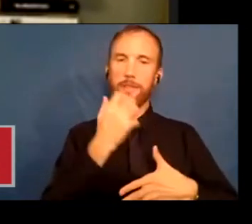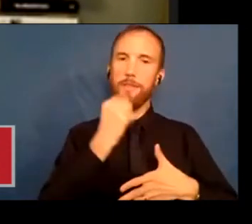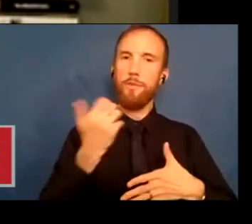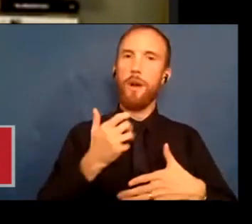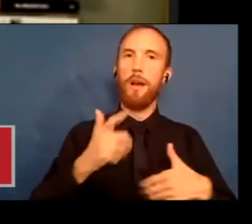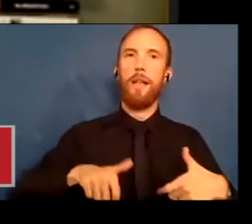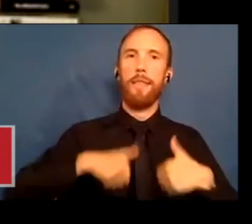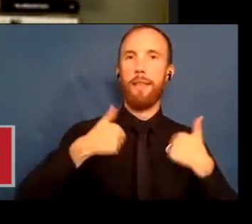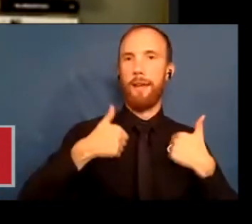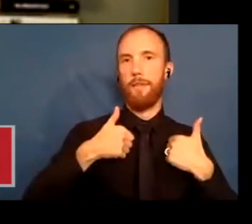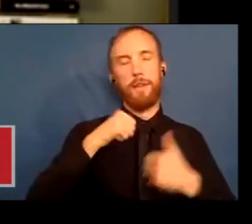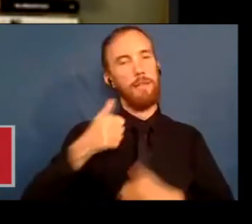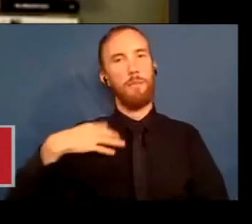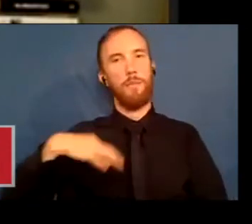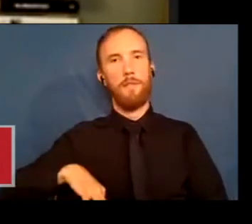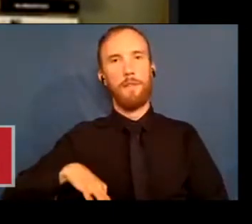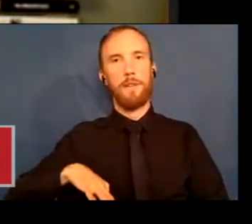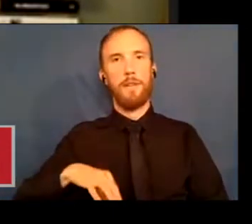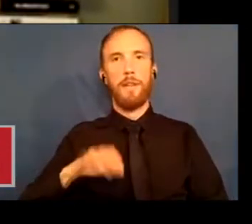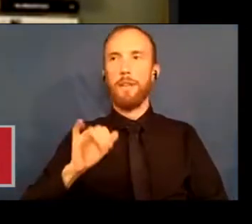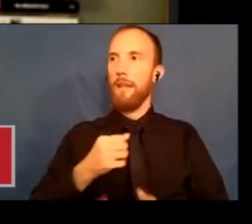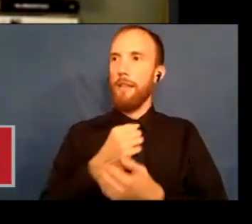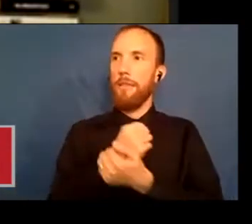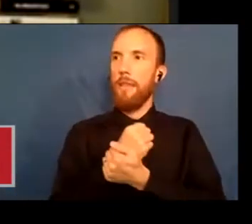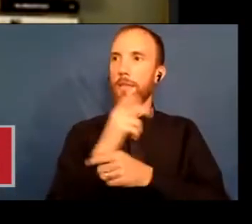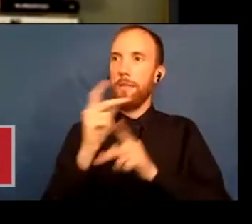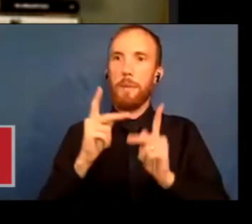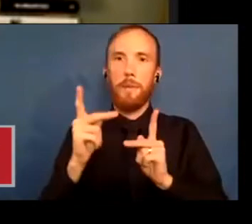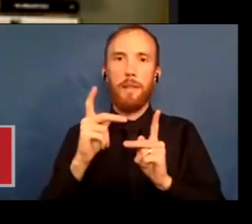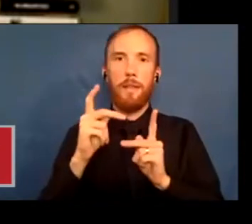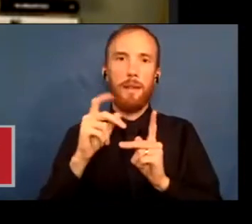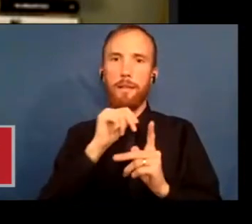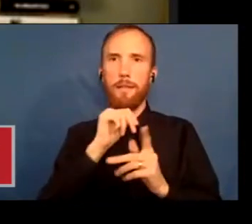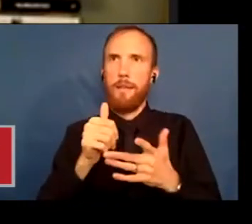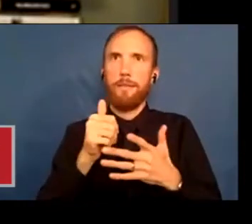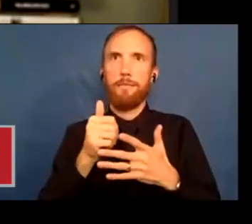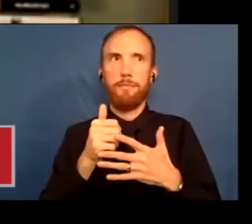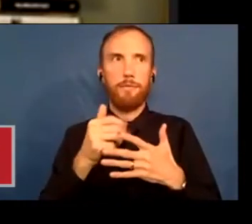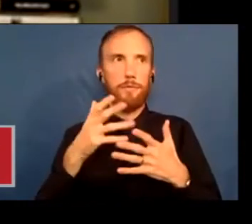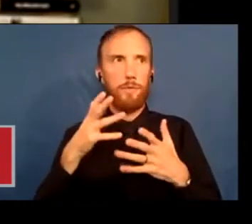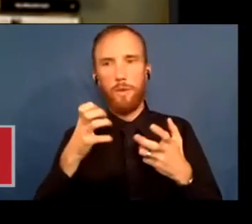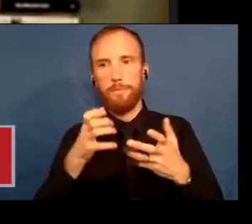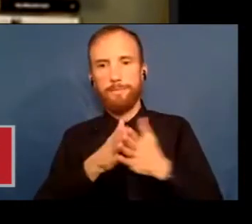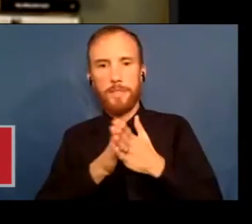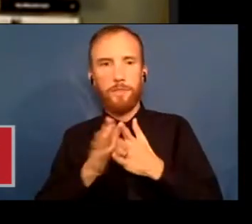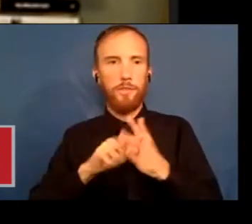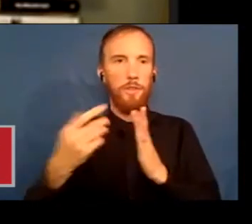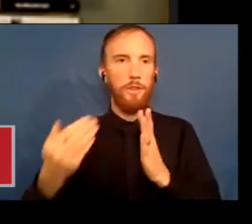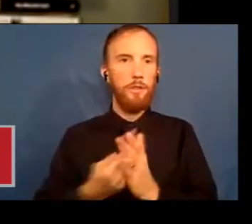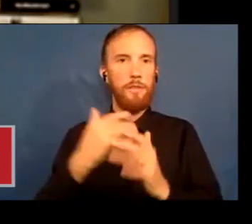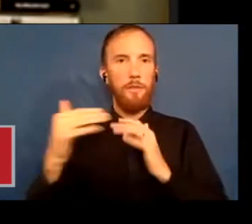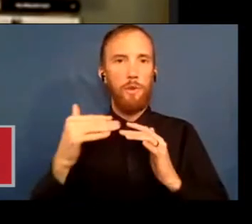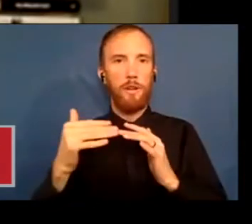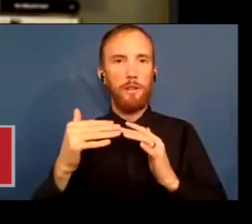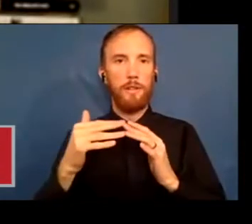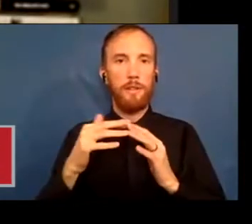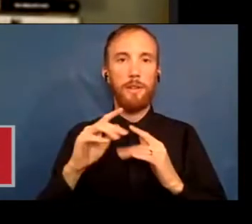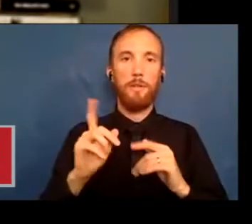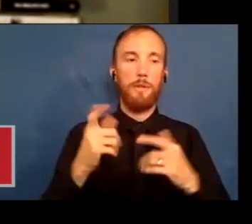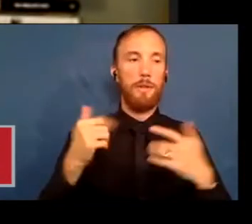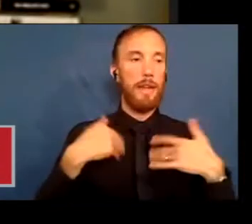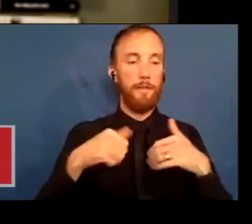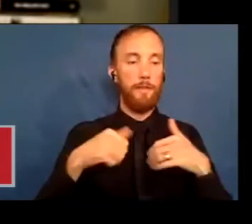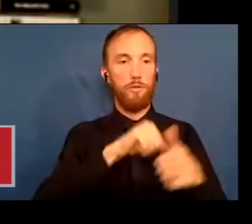amongst peoples rather than racist wars, a future where social hierarchies are abolished and we